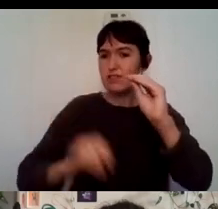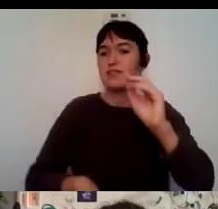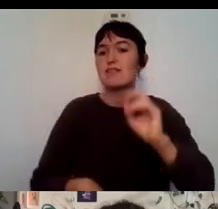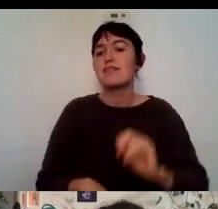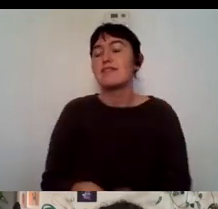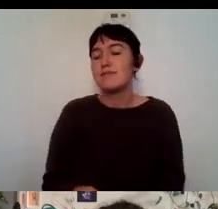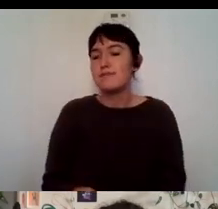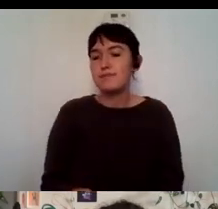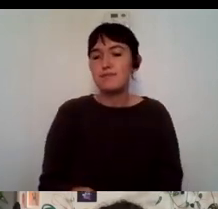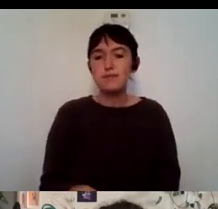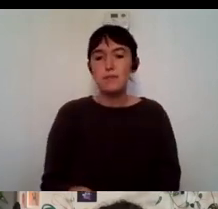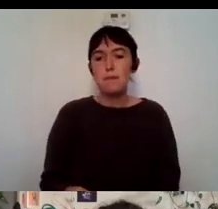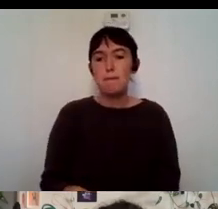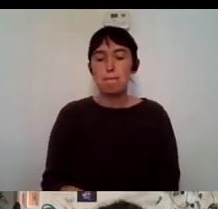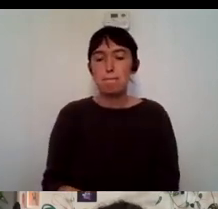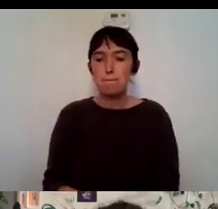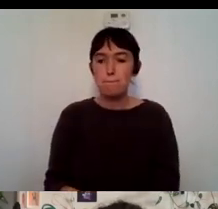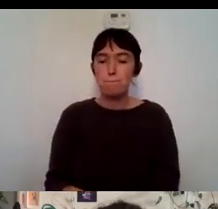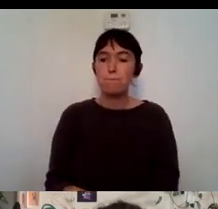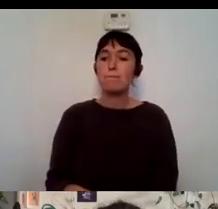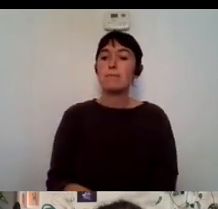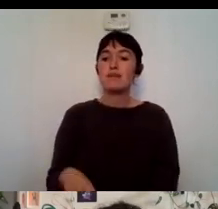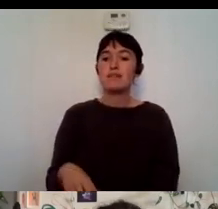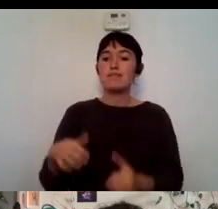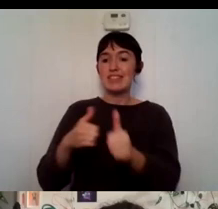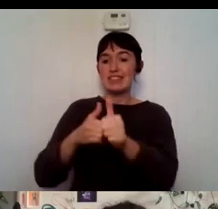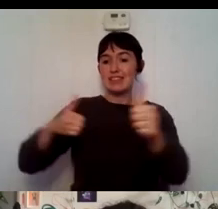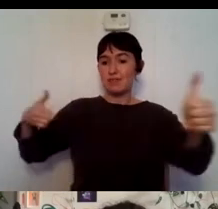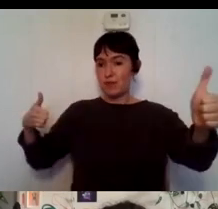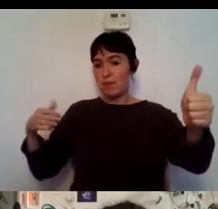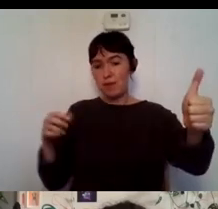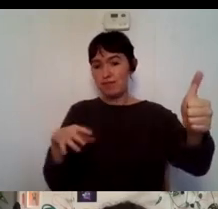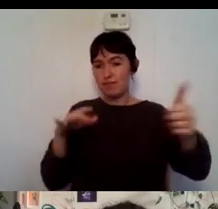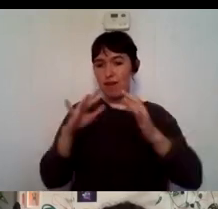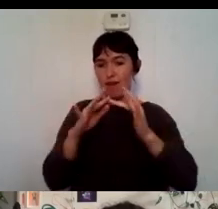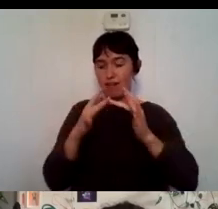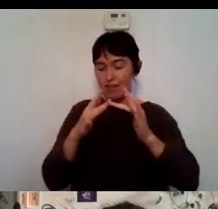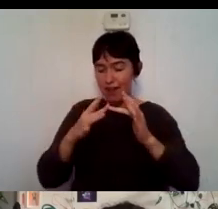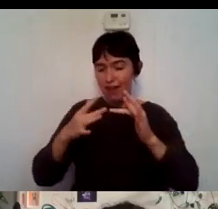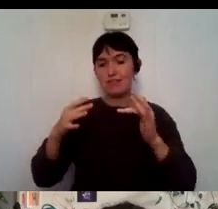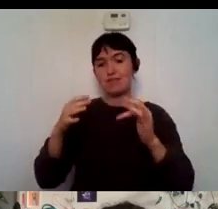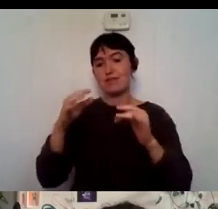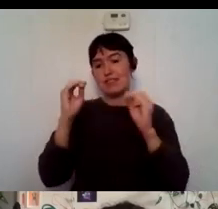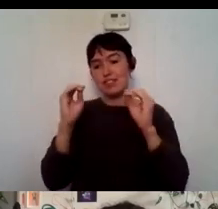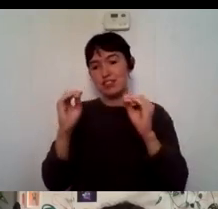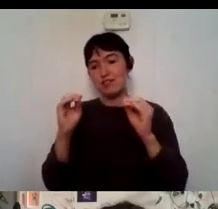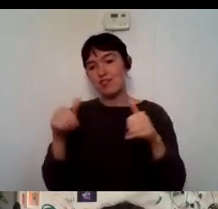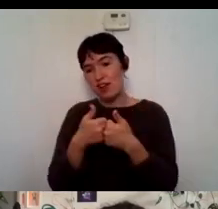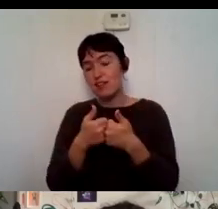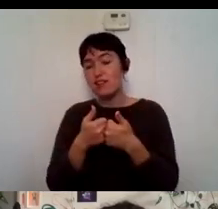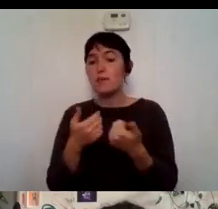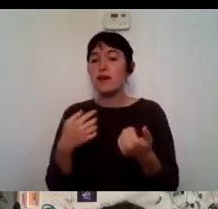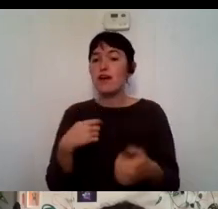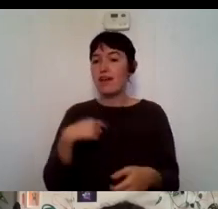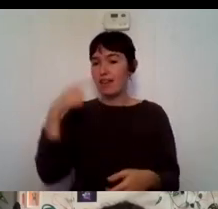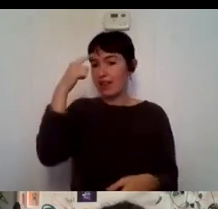And remote teaching has been a challenge, but I think we found some ways to make it interesting